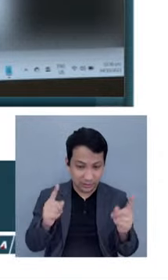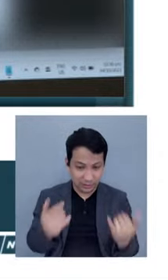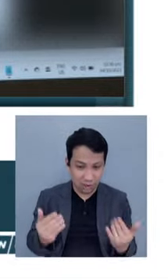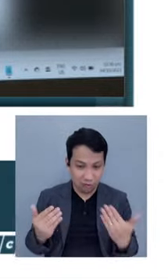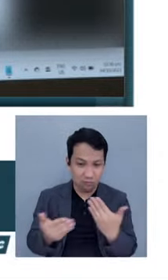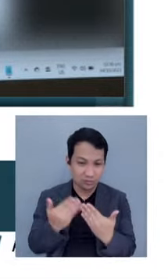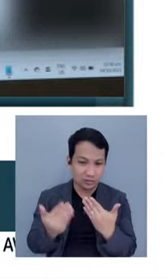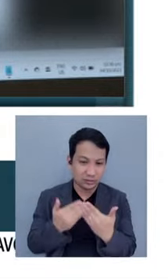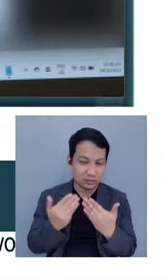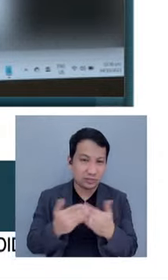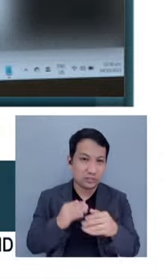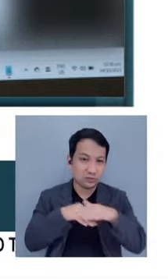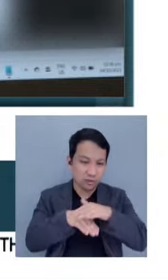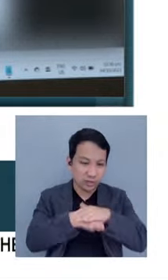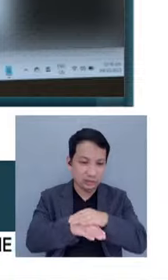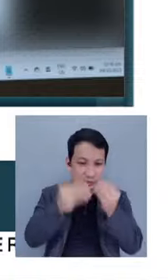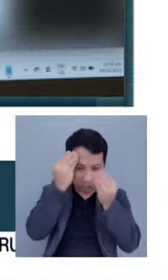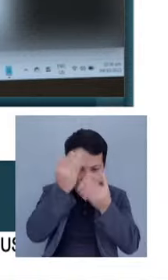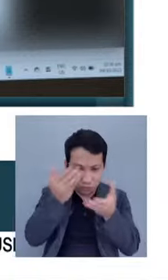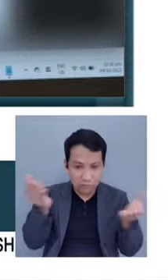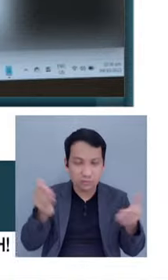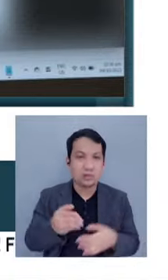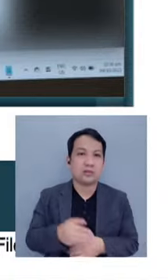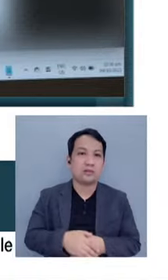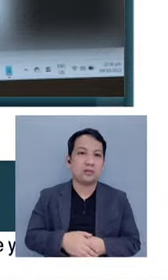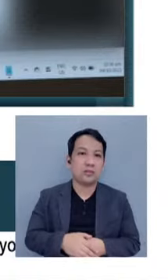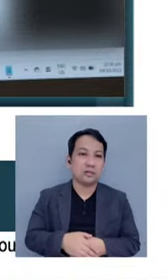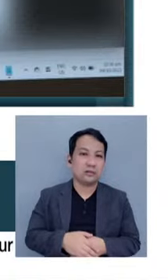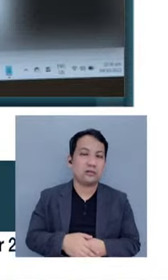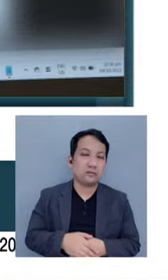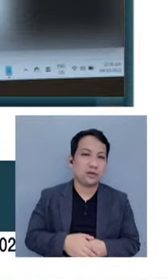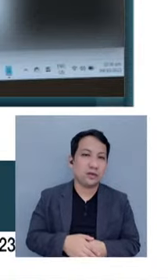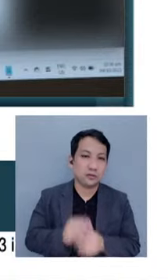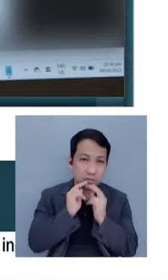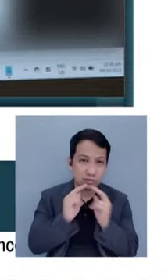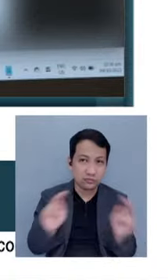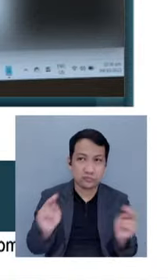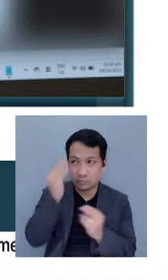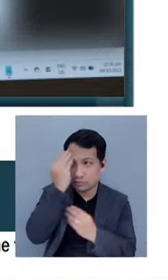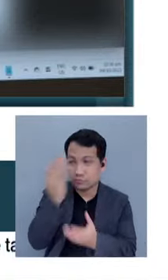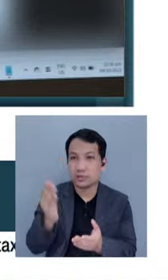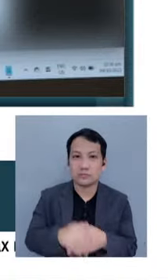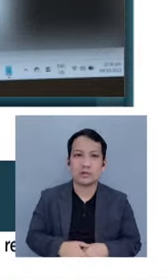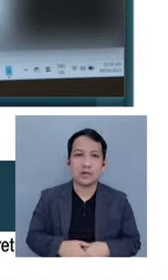faster to spread misinformation and disinformation using deep fakes